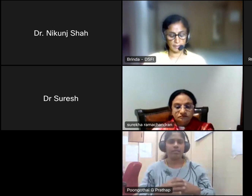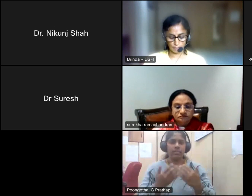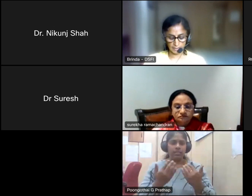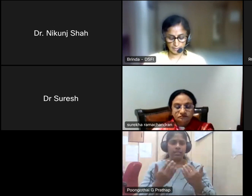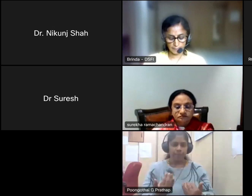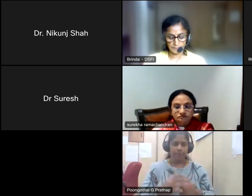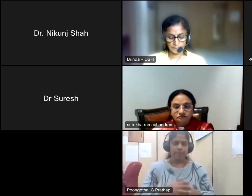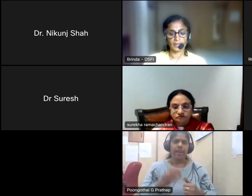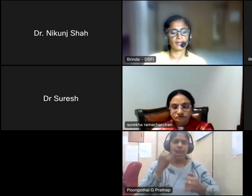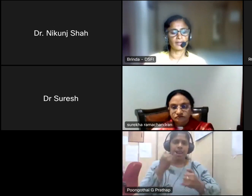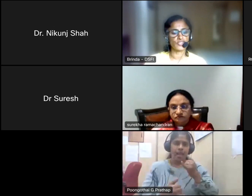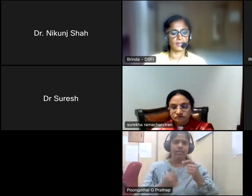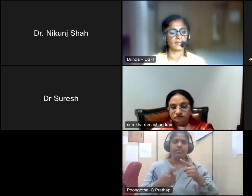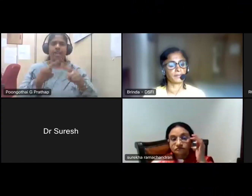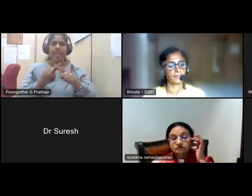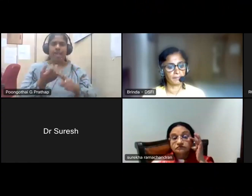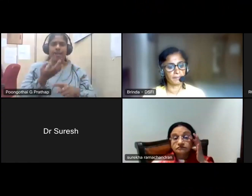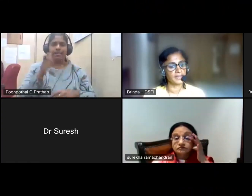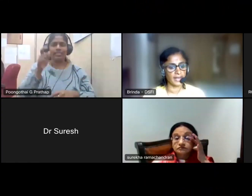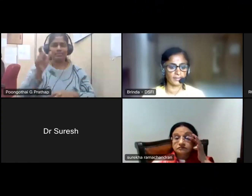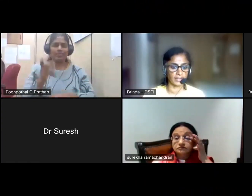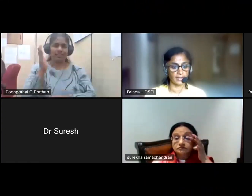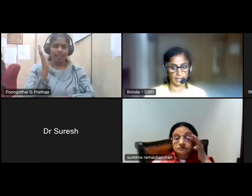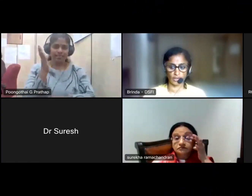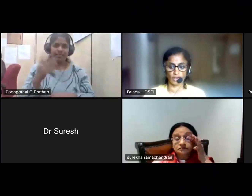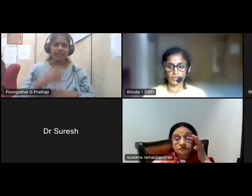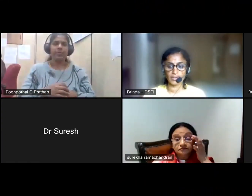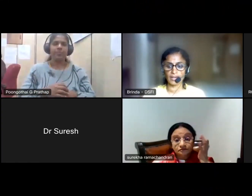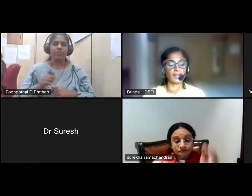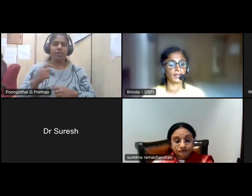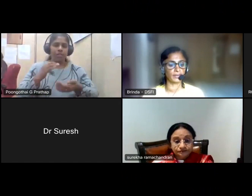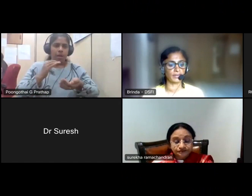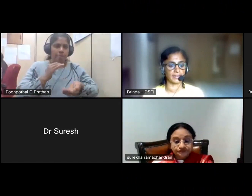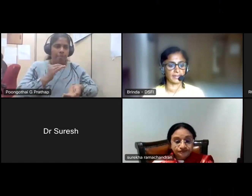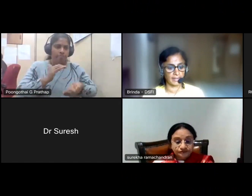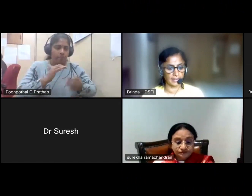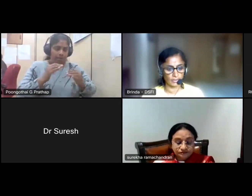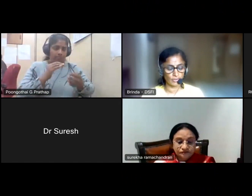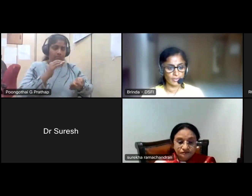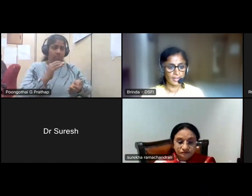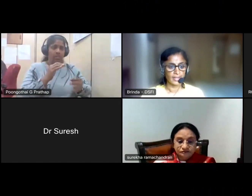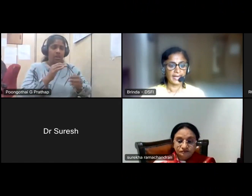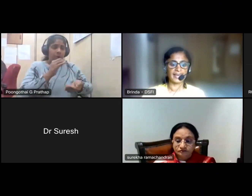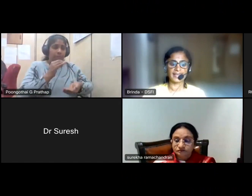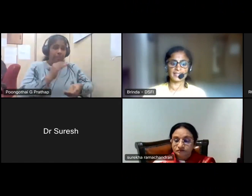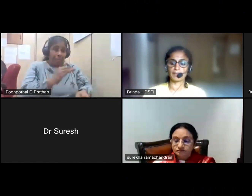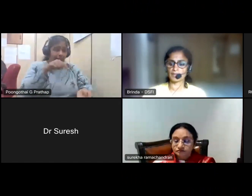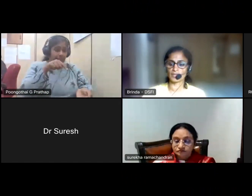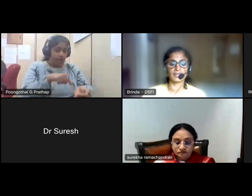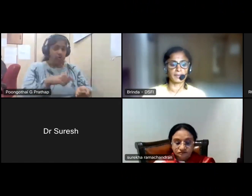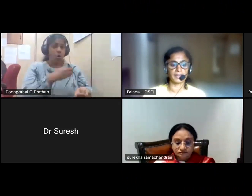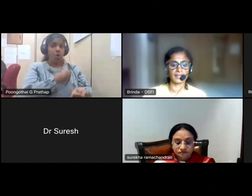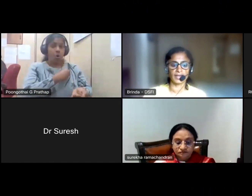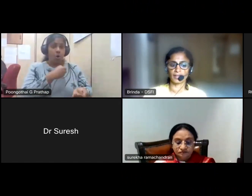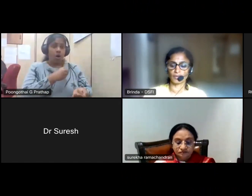last expert speaker. She is a pediatric cardiologist, and we are going to discuss heart issues. And as I